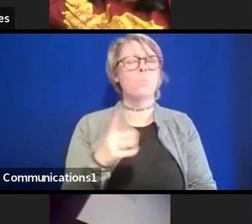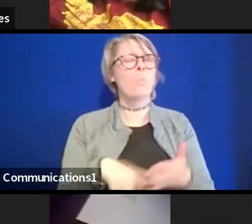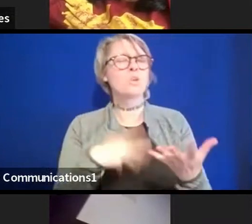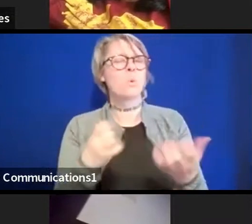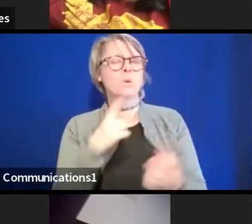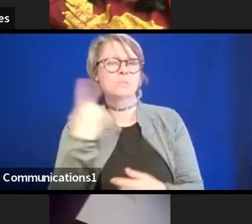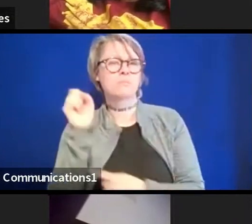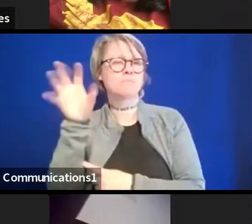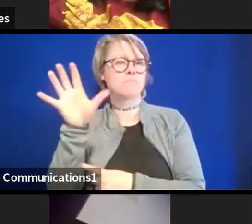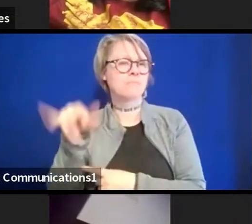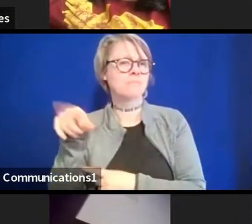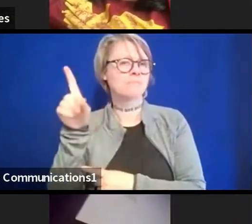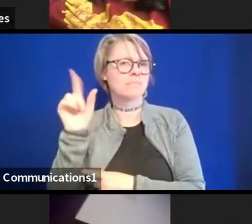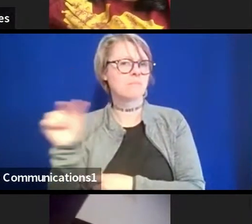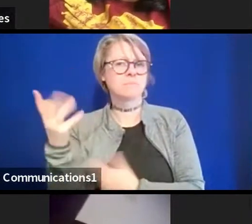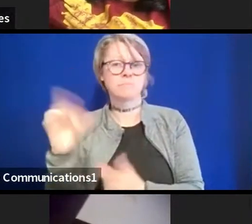Maybe I'll start with Tara.